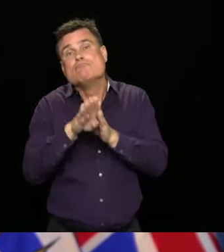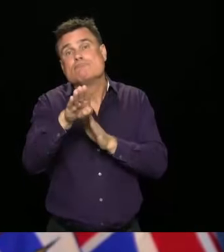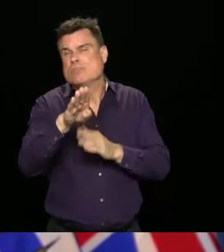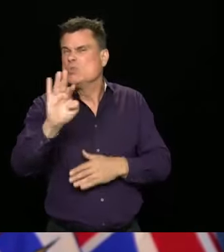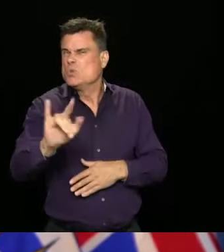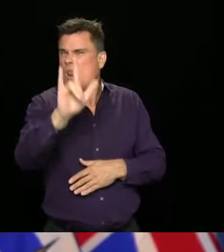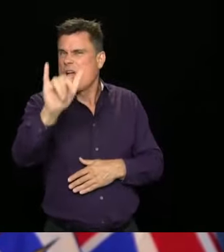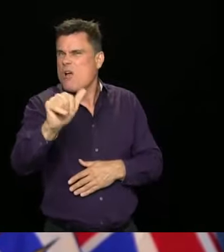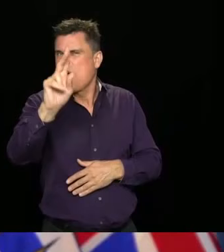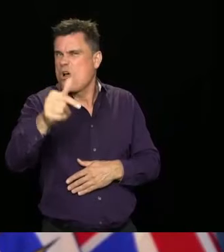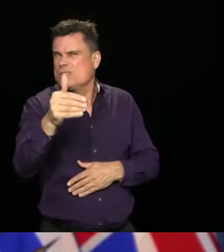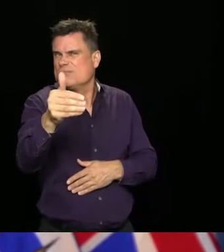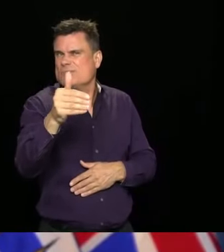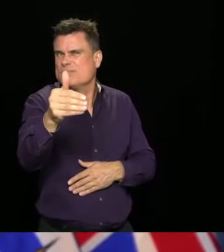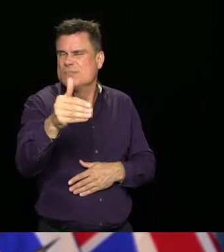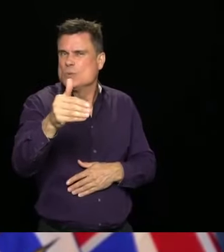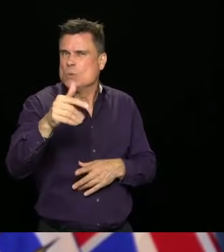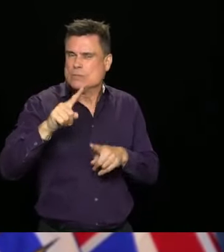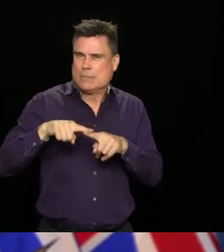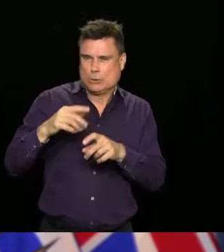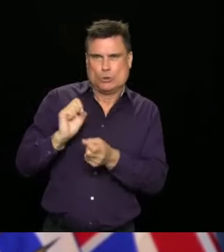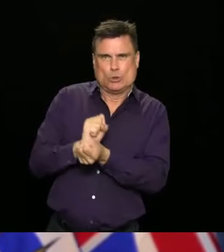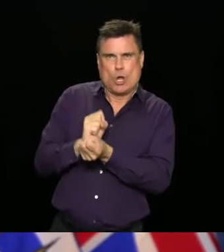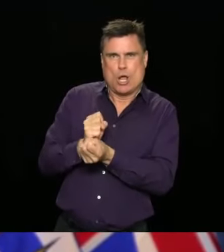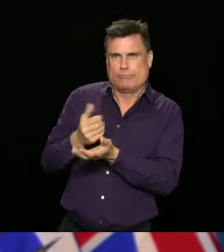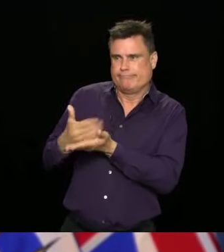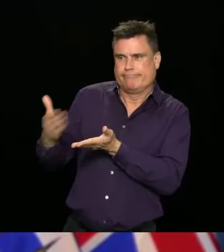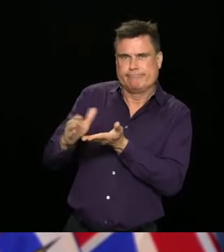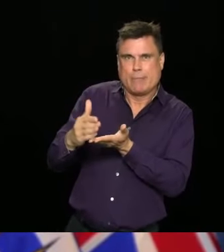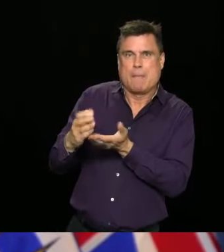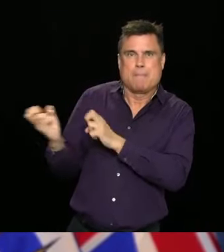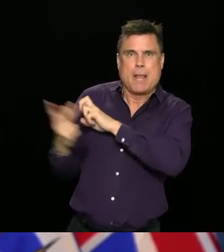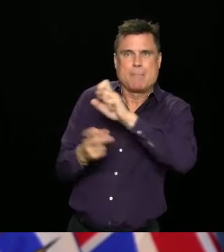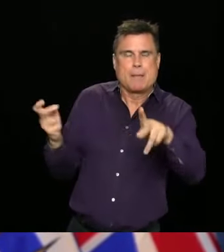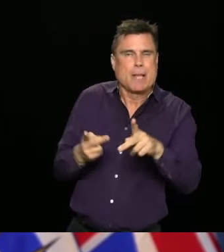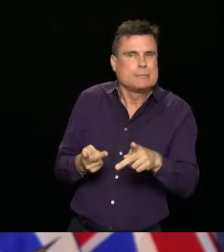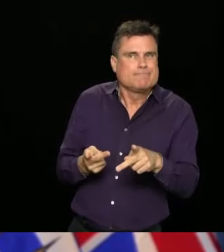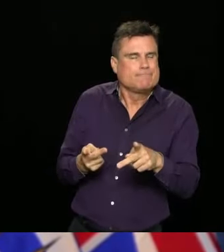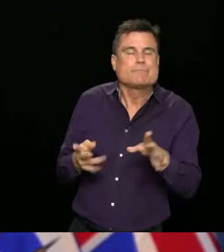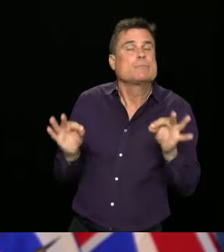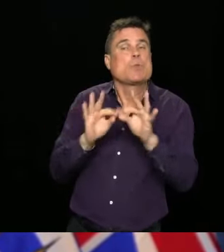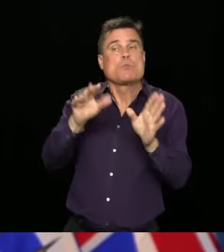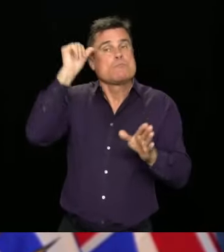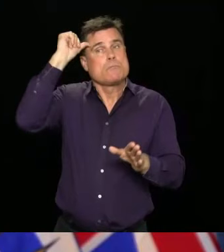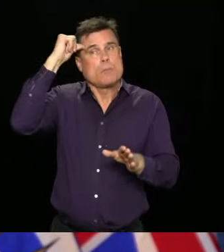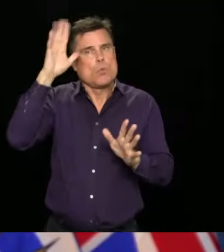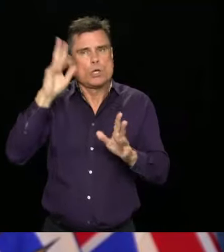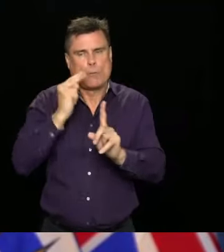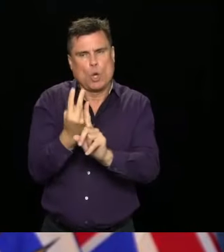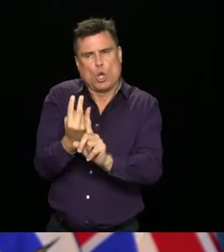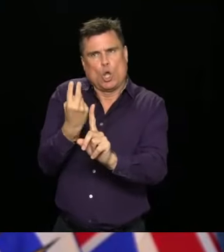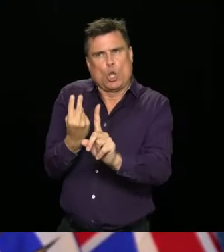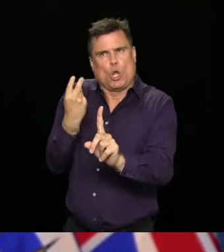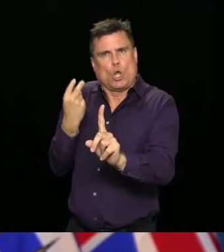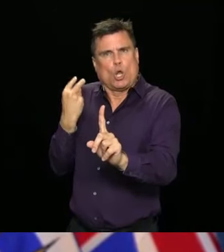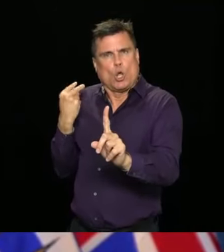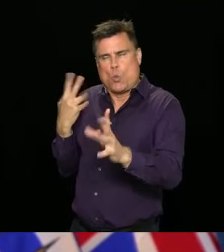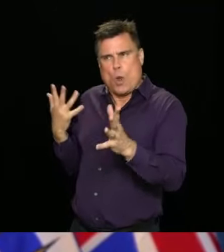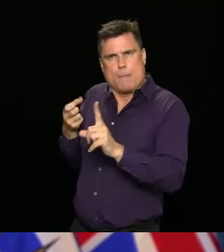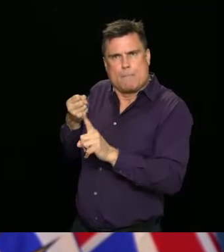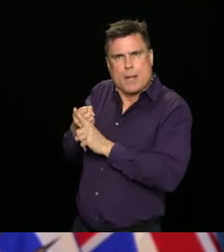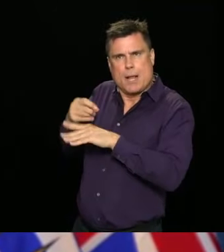data. That's why it's important for us to put those numbers together as we look at a first quarterly report in the fall. So I think they're